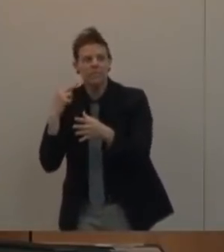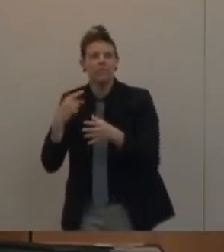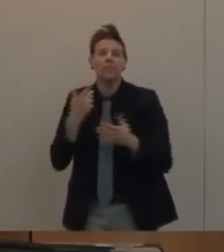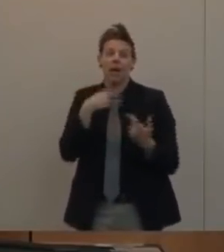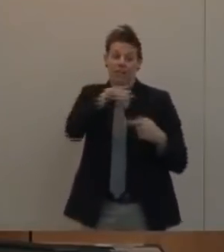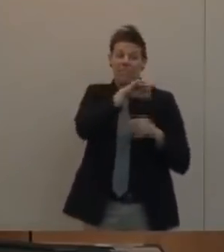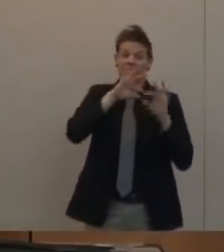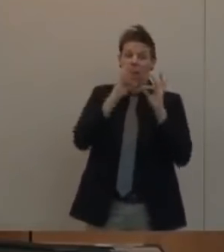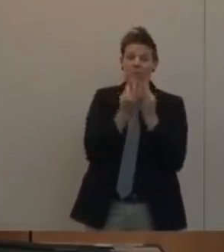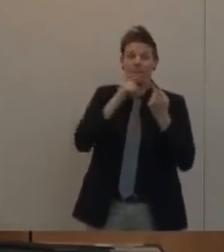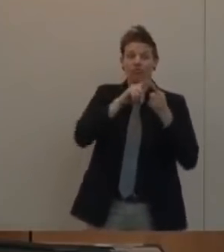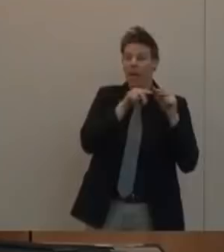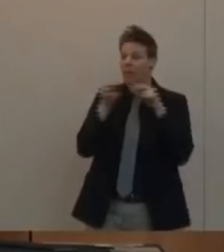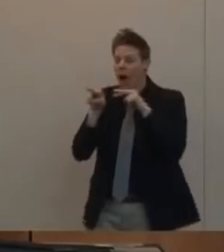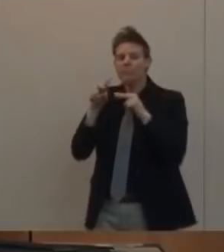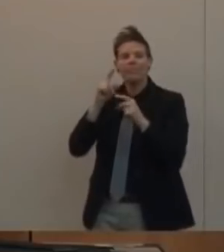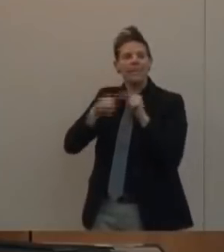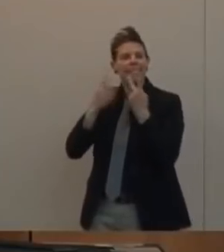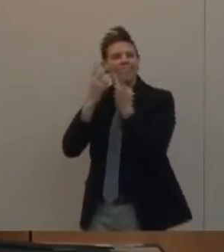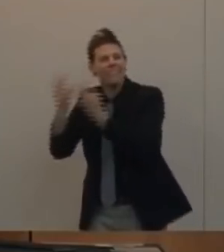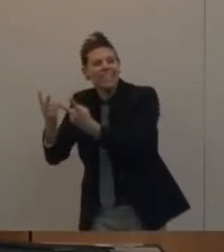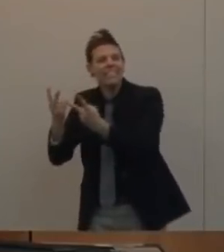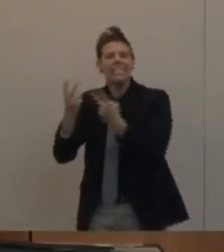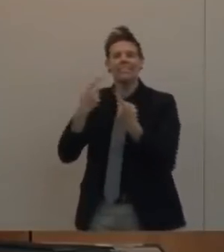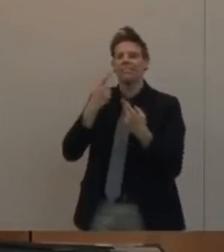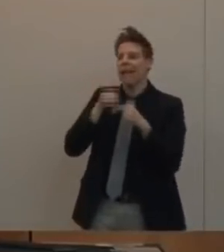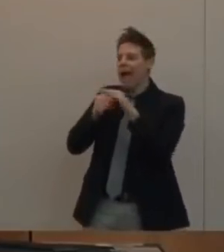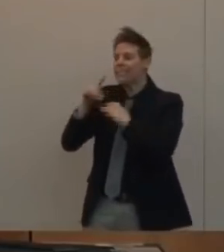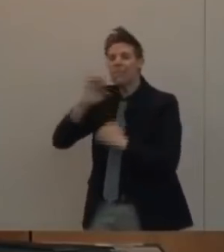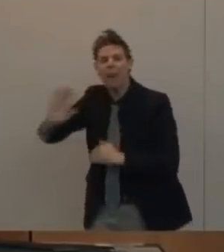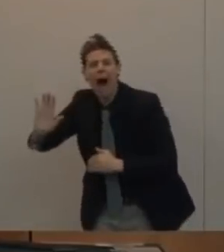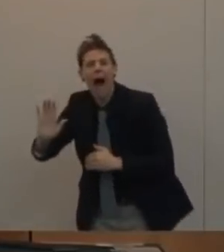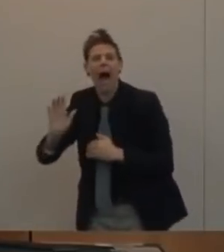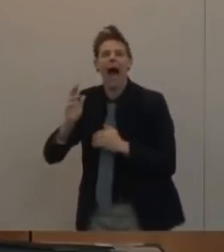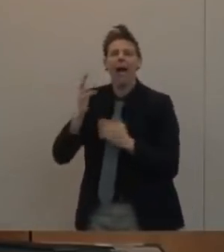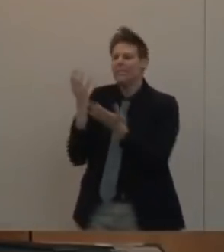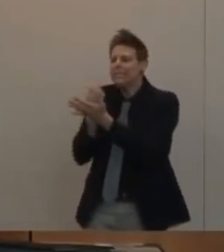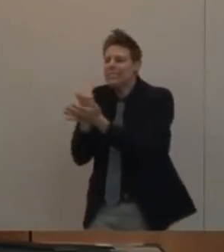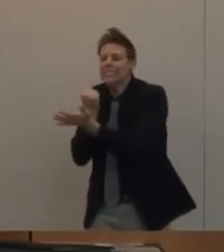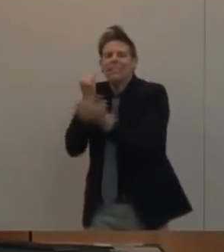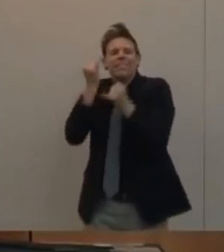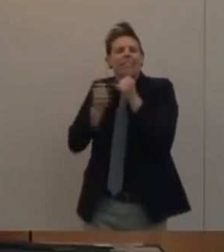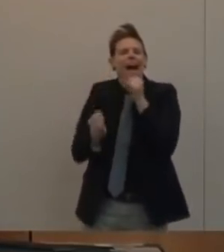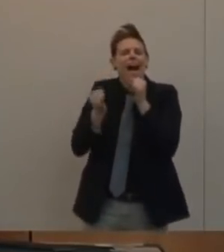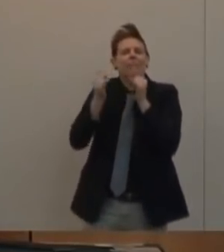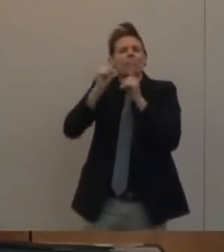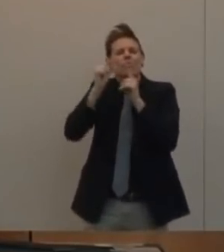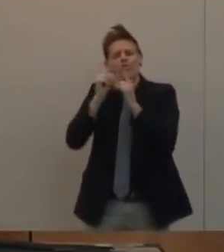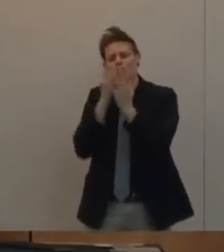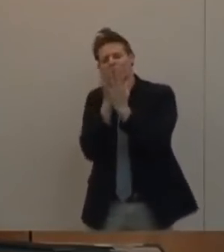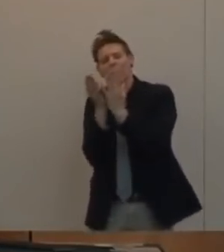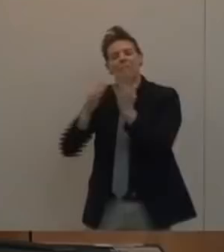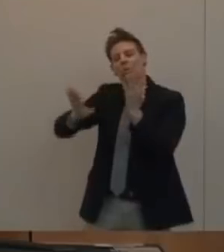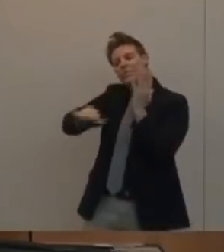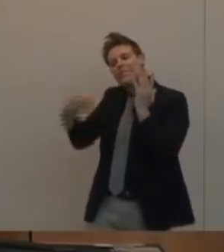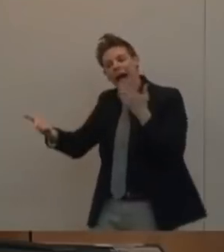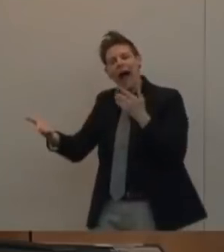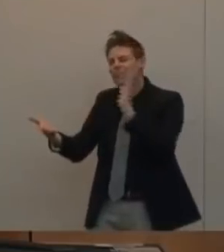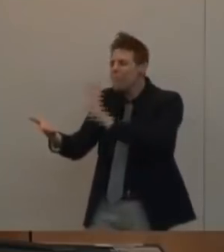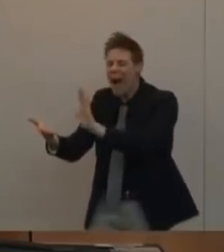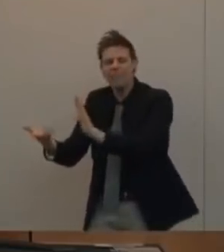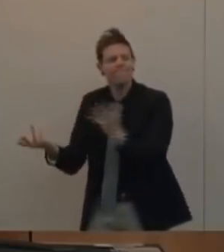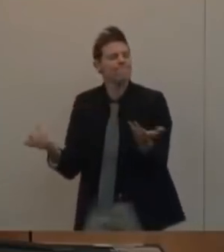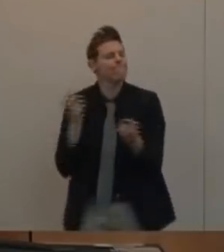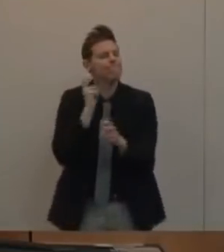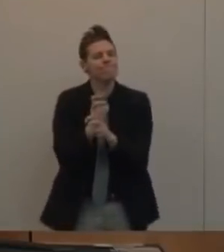didn't get to say goodbye, not just in that during the infection, but many, many, many weeks